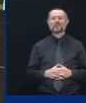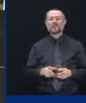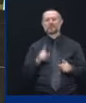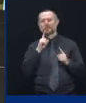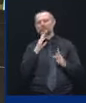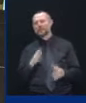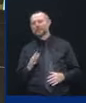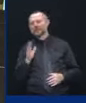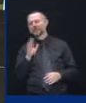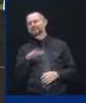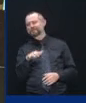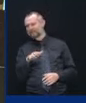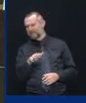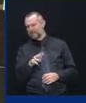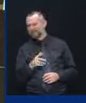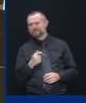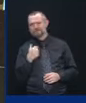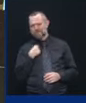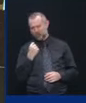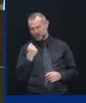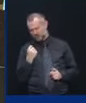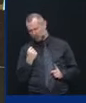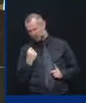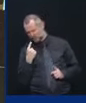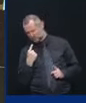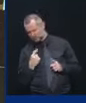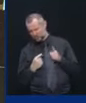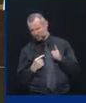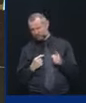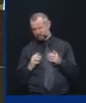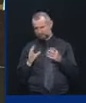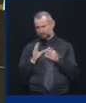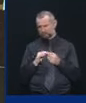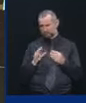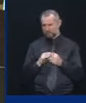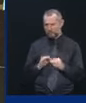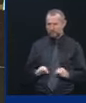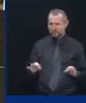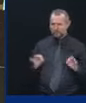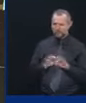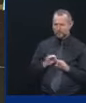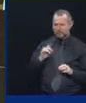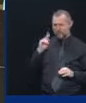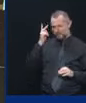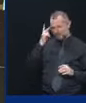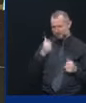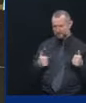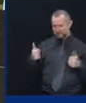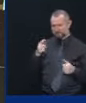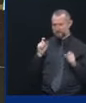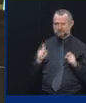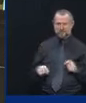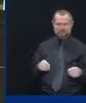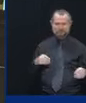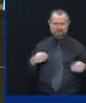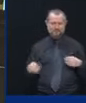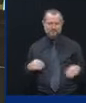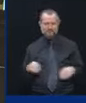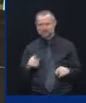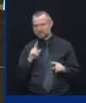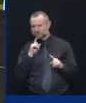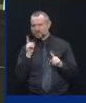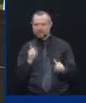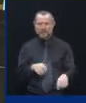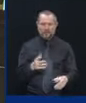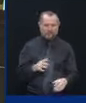Governor, I get that you've said that, it's important for public officials to be nimble, flexible, and that the